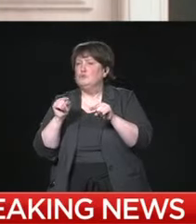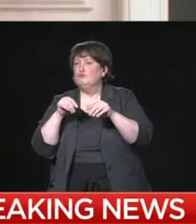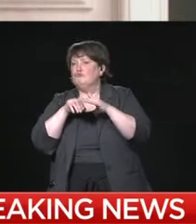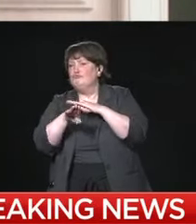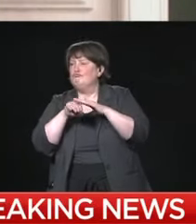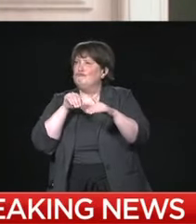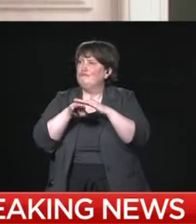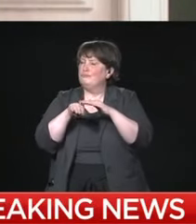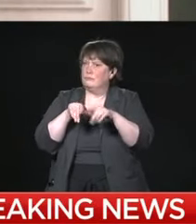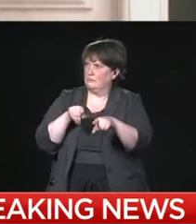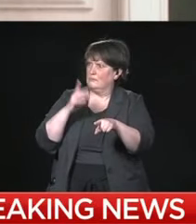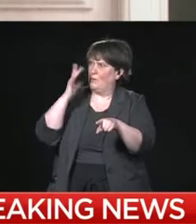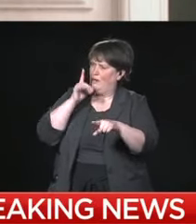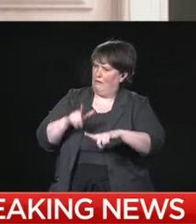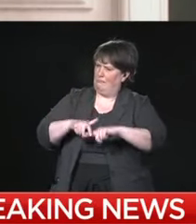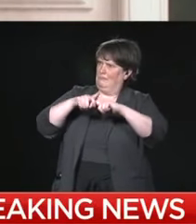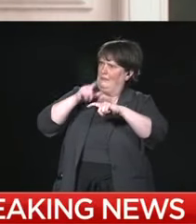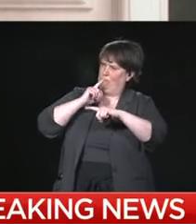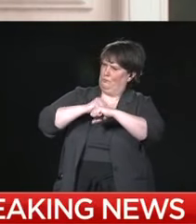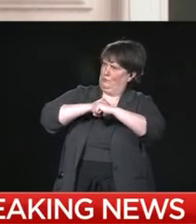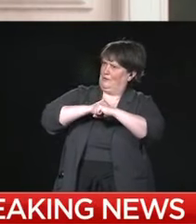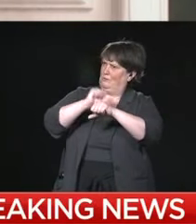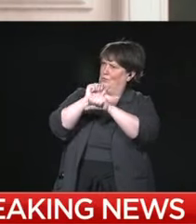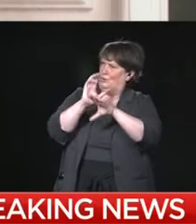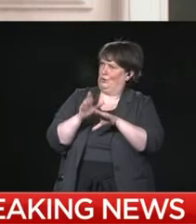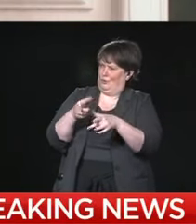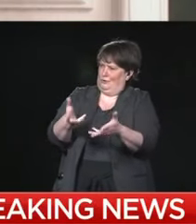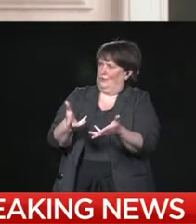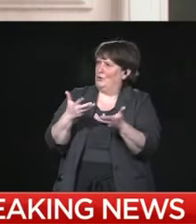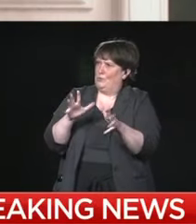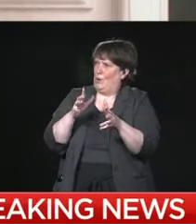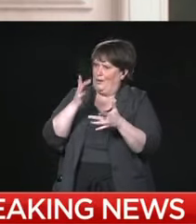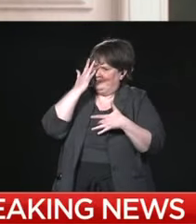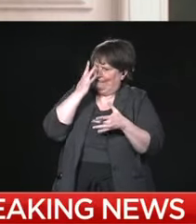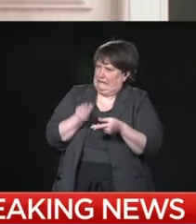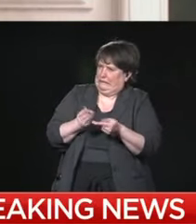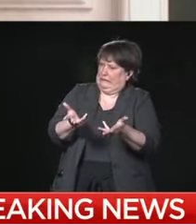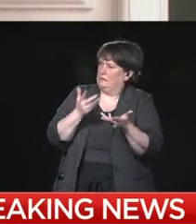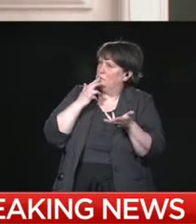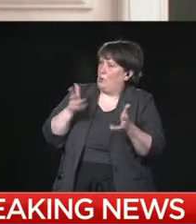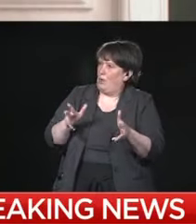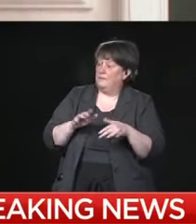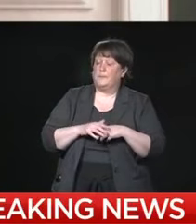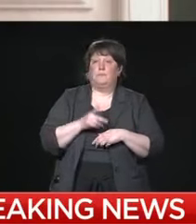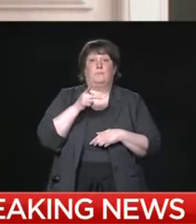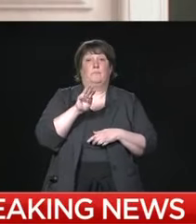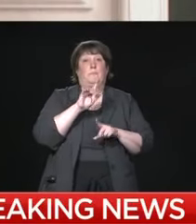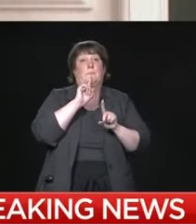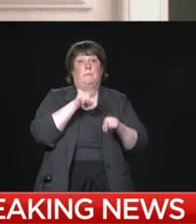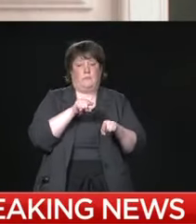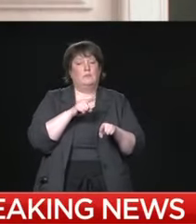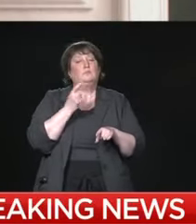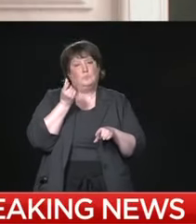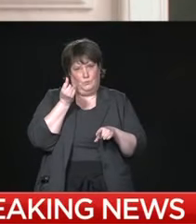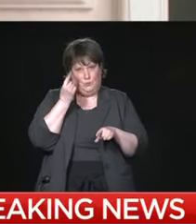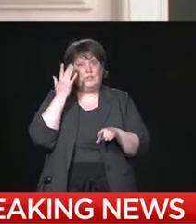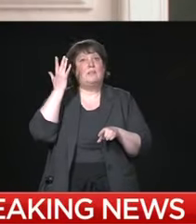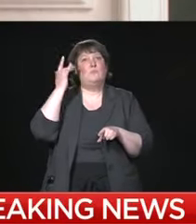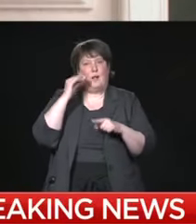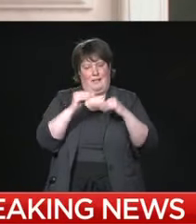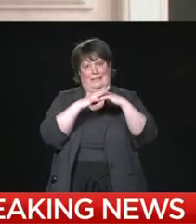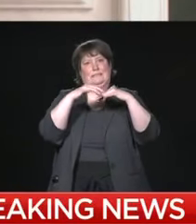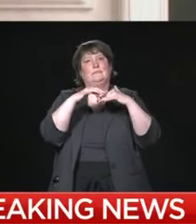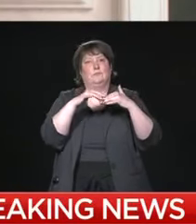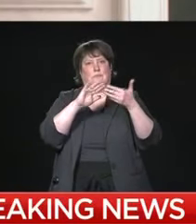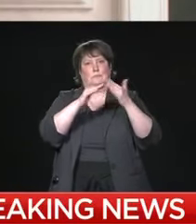suspend the work in order to protect them from a potential contamination? We understand how the